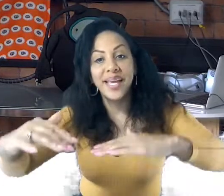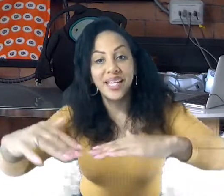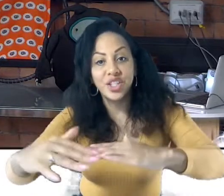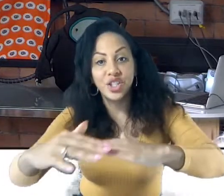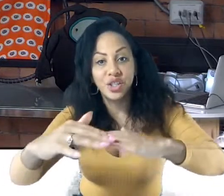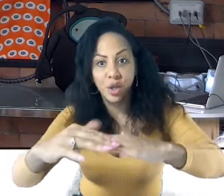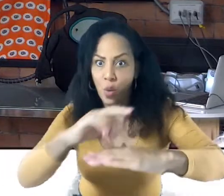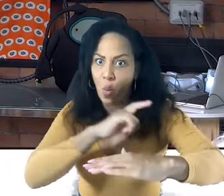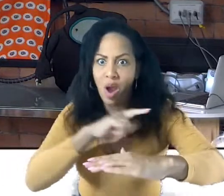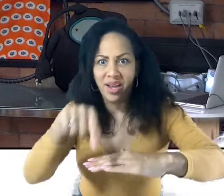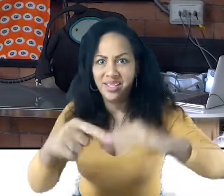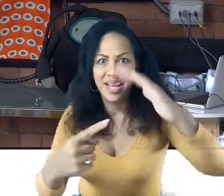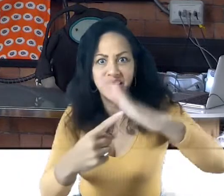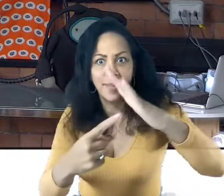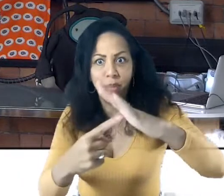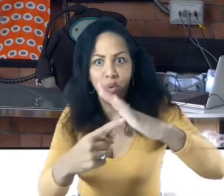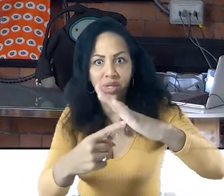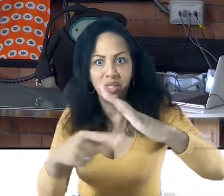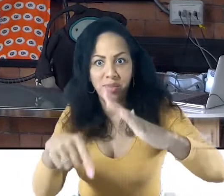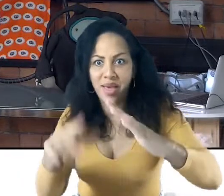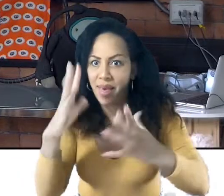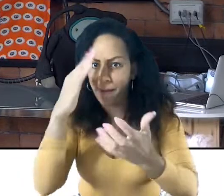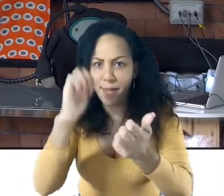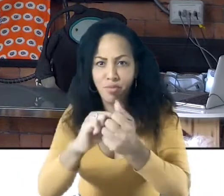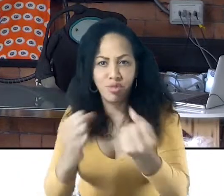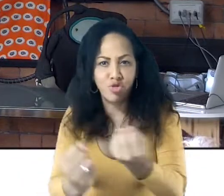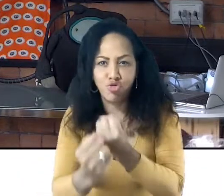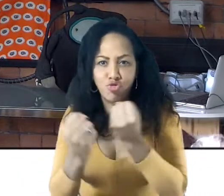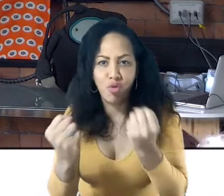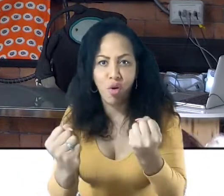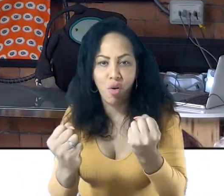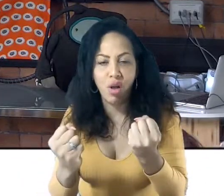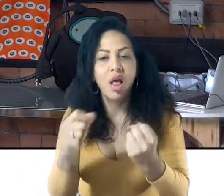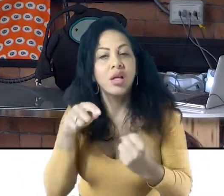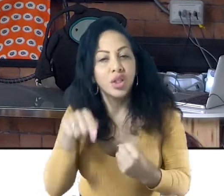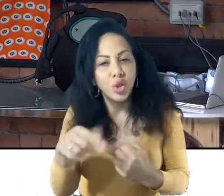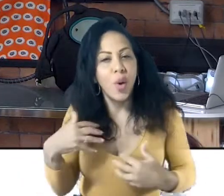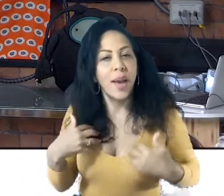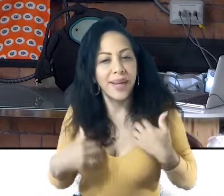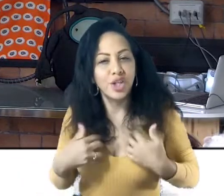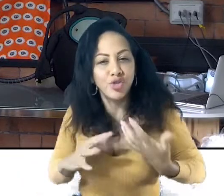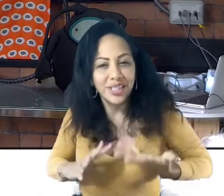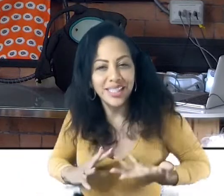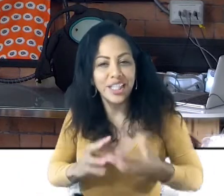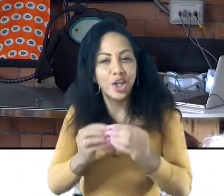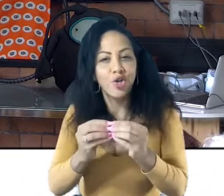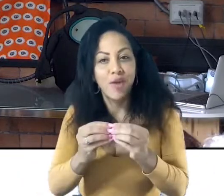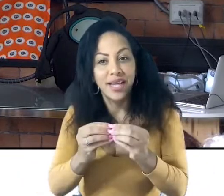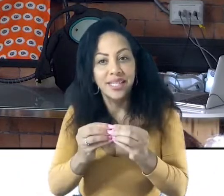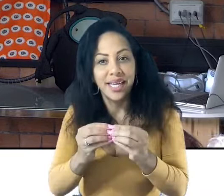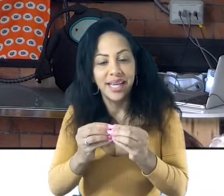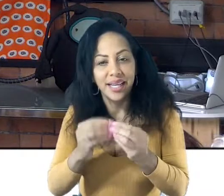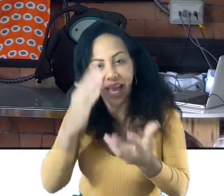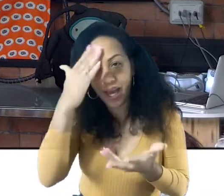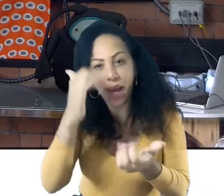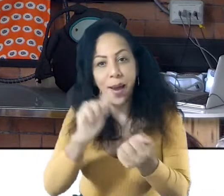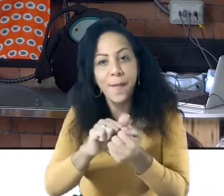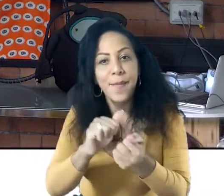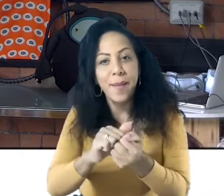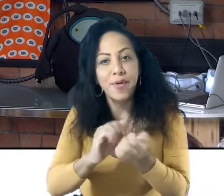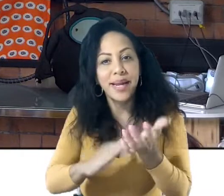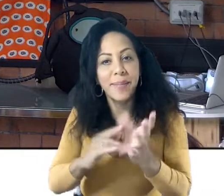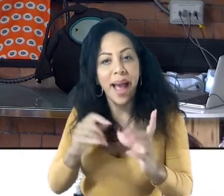that I'm interested in making. It's not necessarily geographically accurate, but